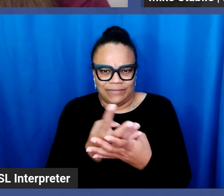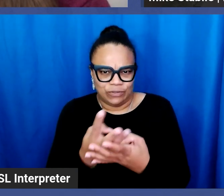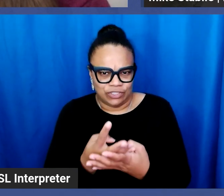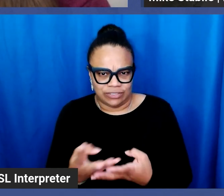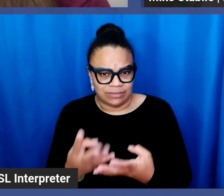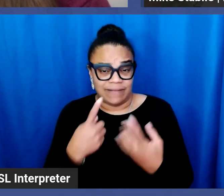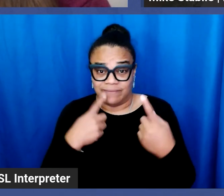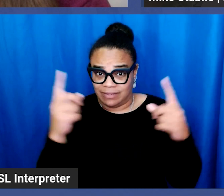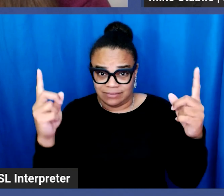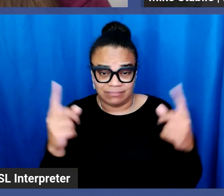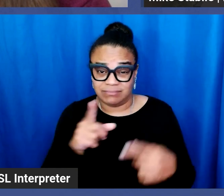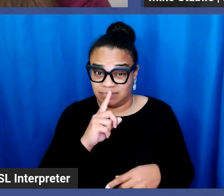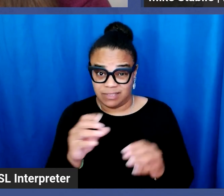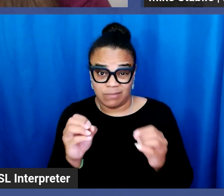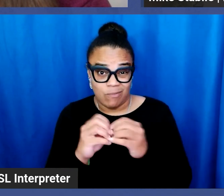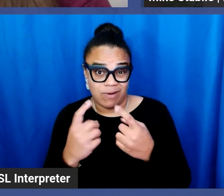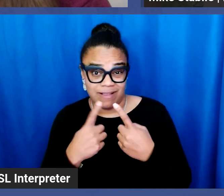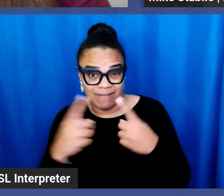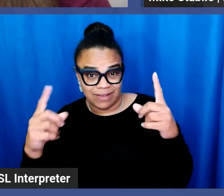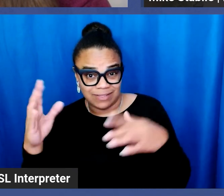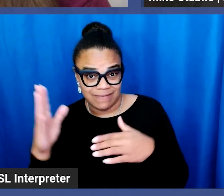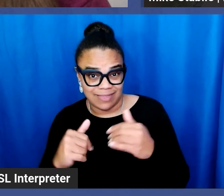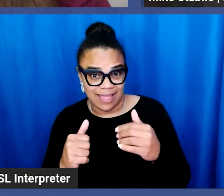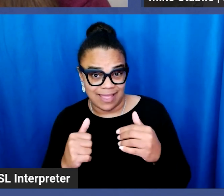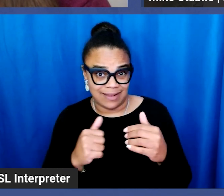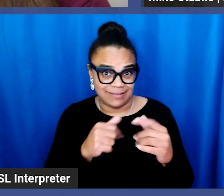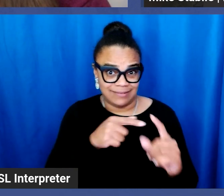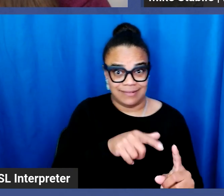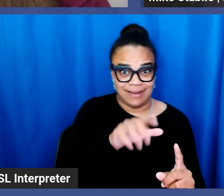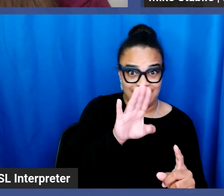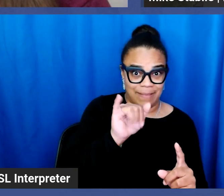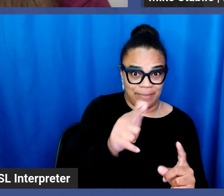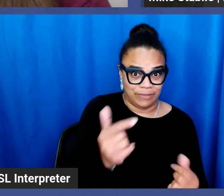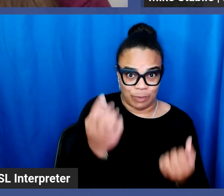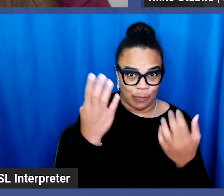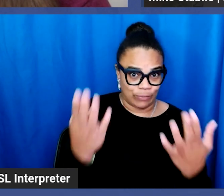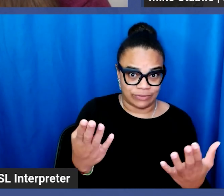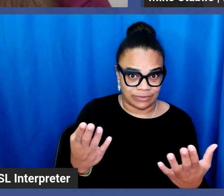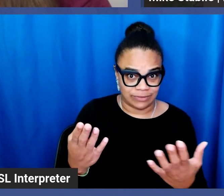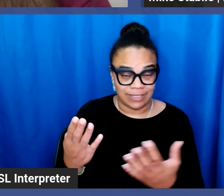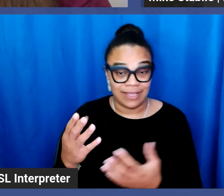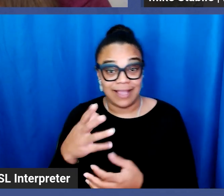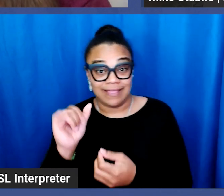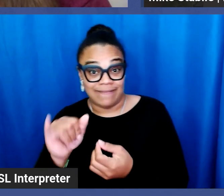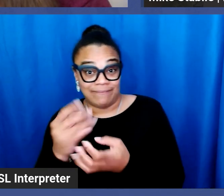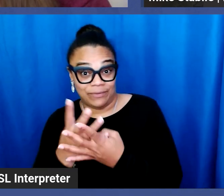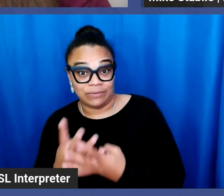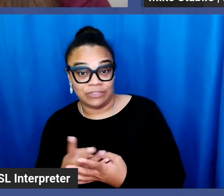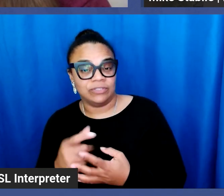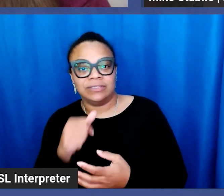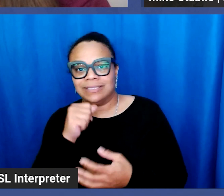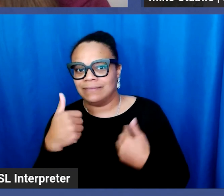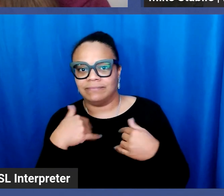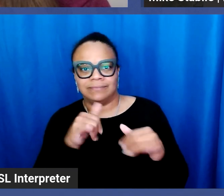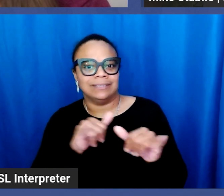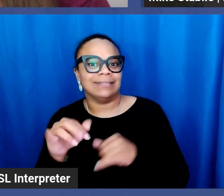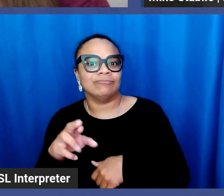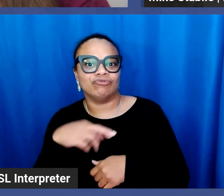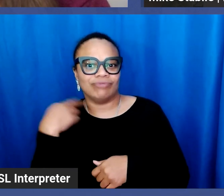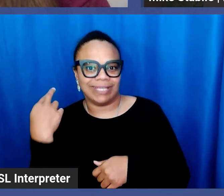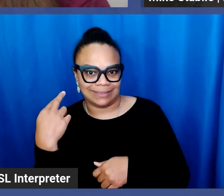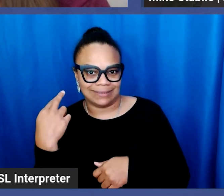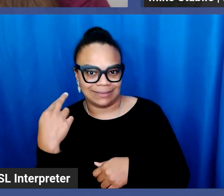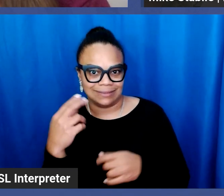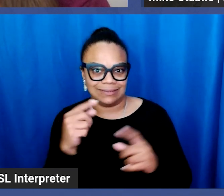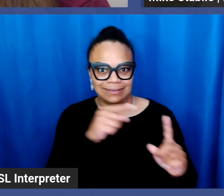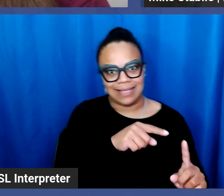effective. They're more effective than what these bills are pushing forward, and they don't carry any of the same risks that these